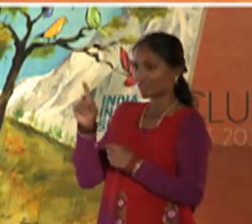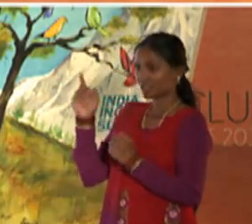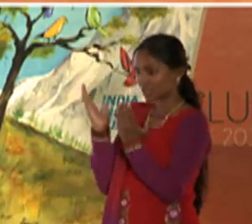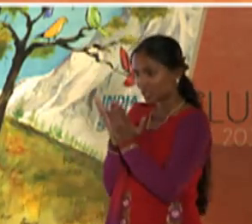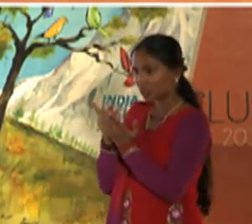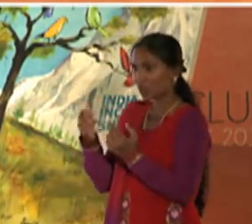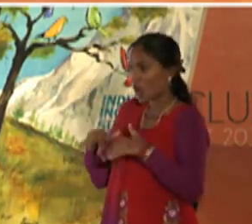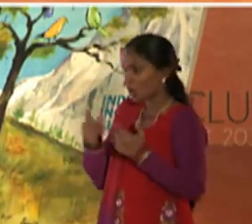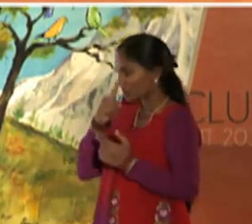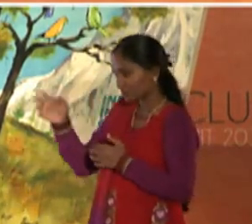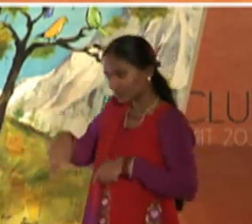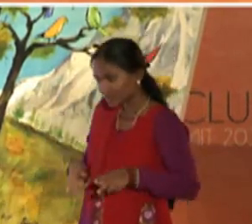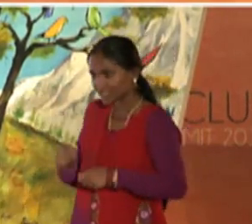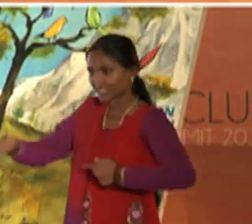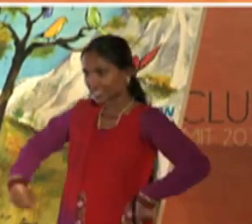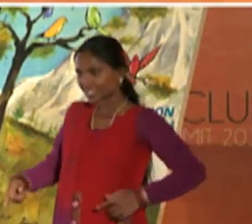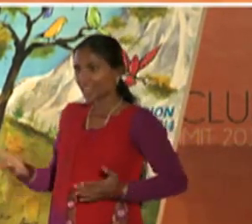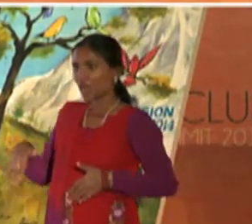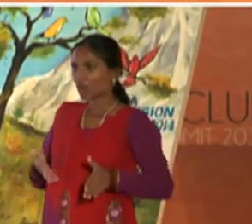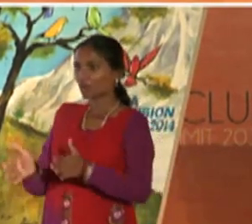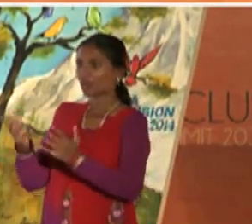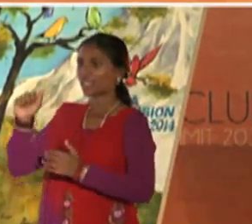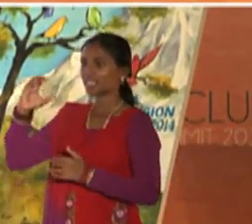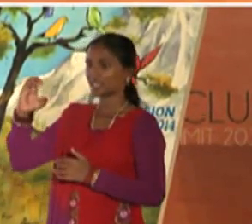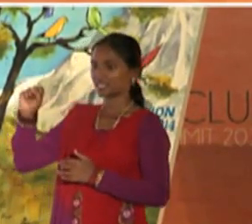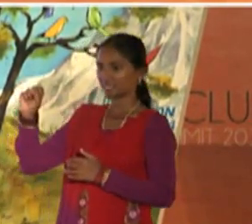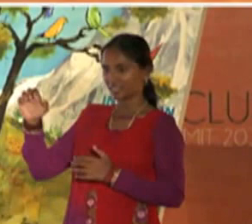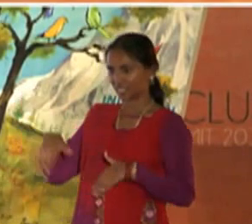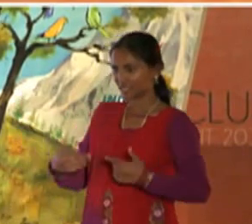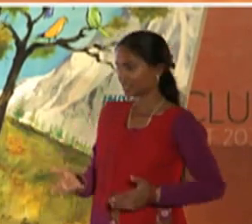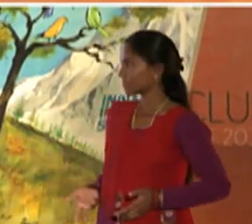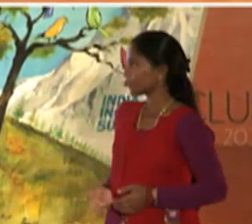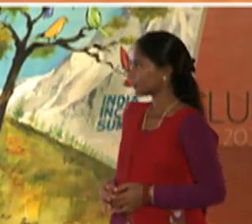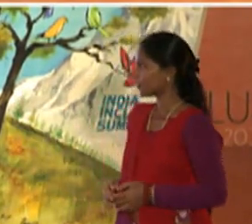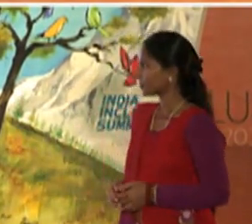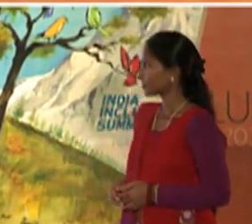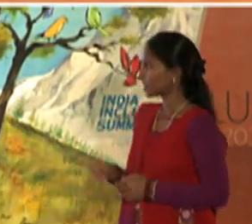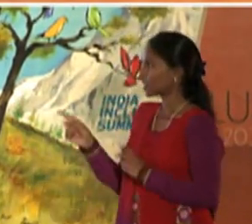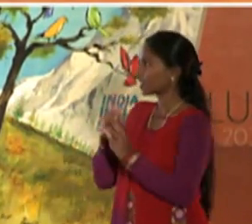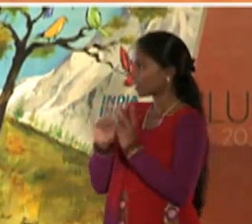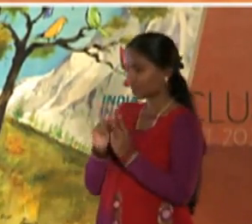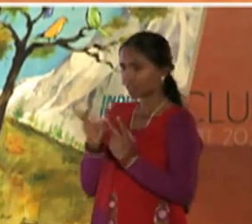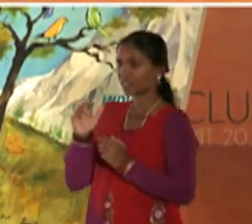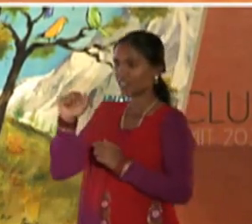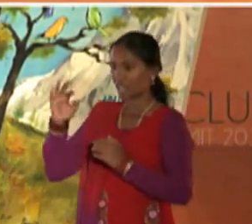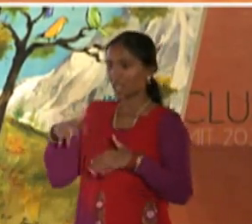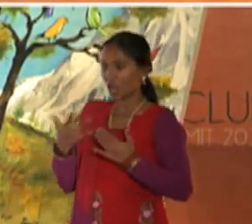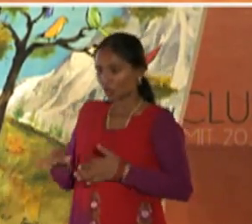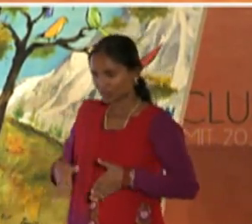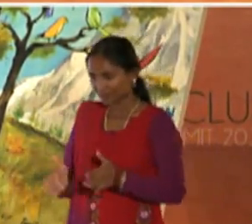school itself, and setting up the atmosphere in school so that someone who's differently abled can actually